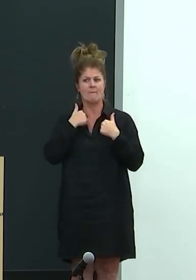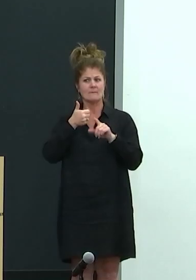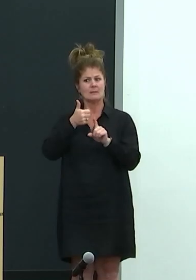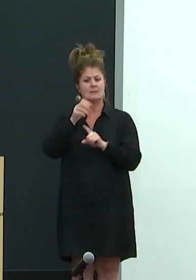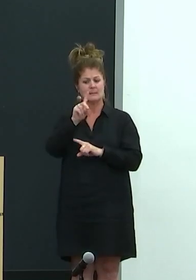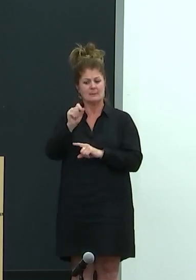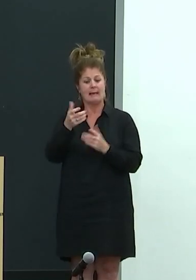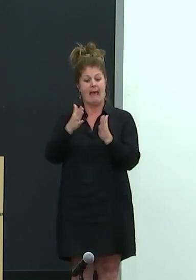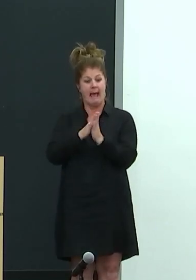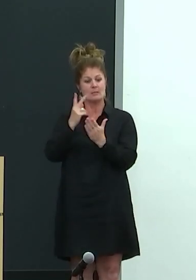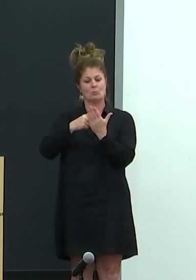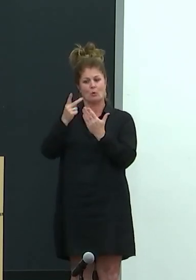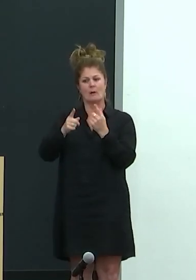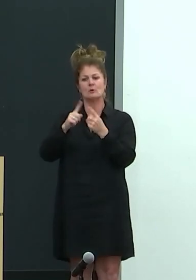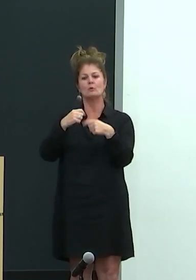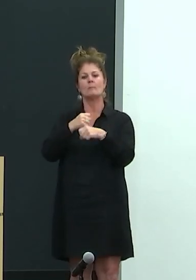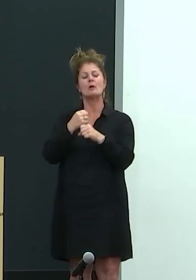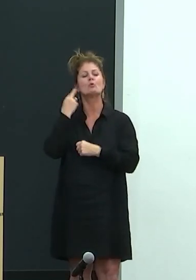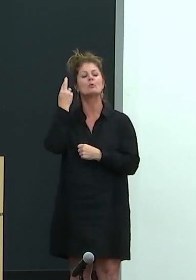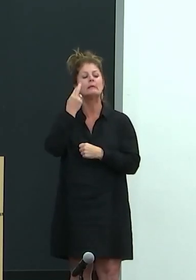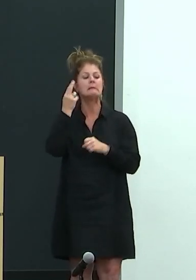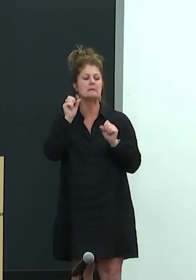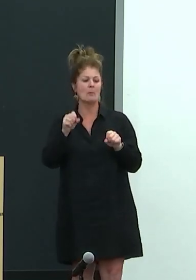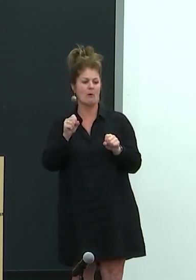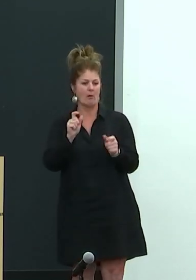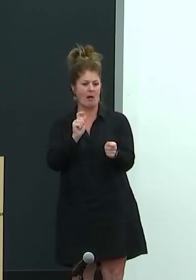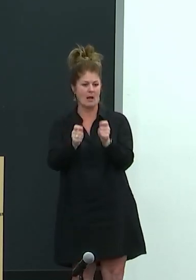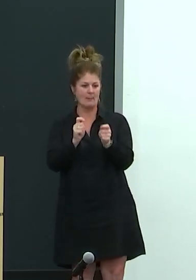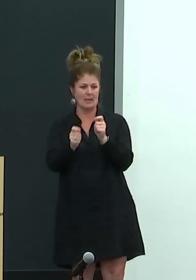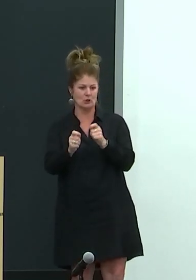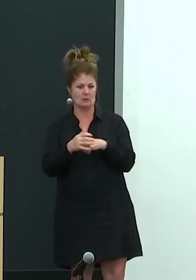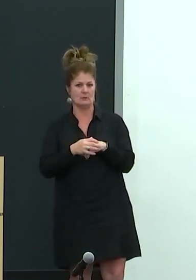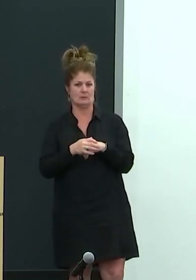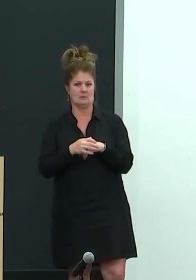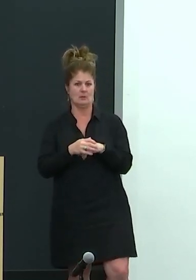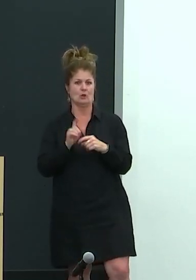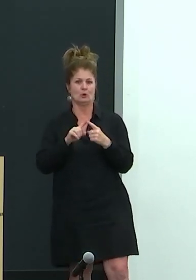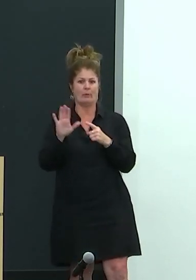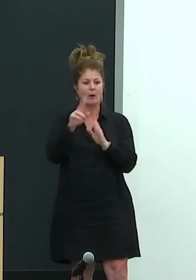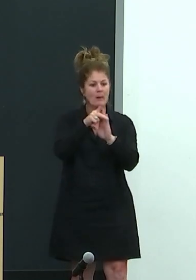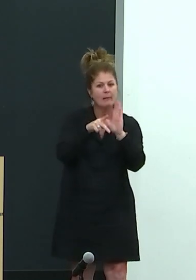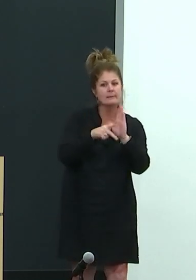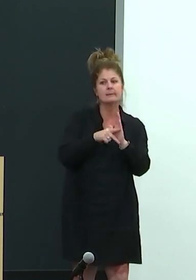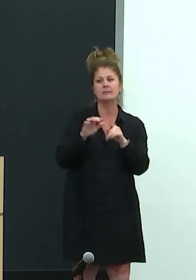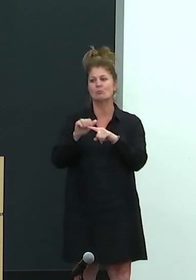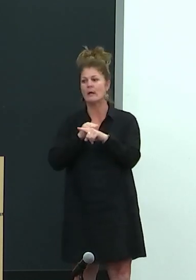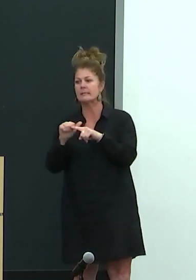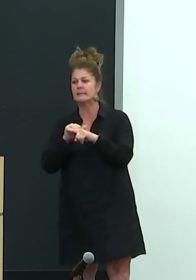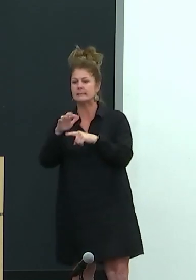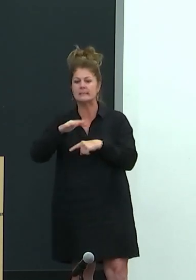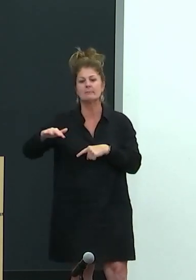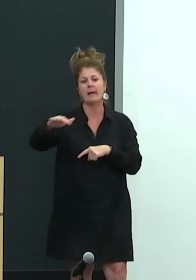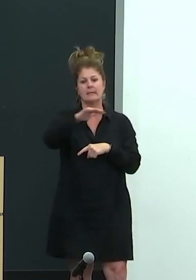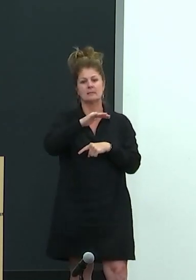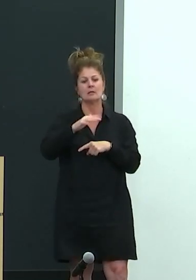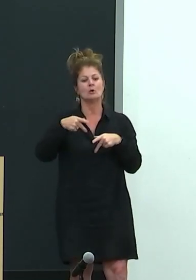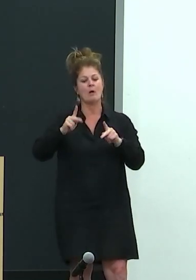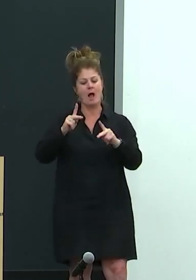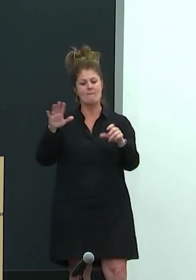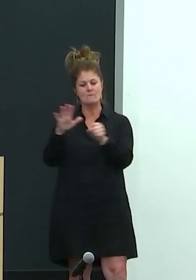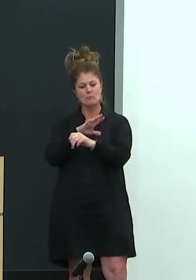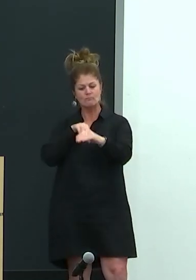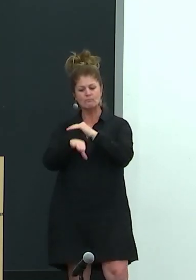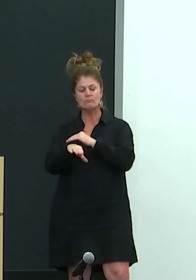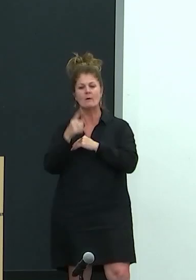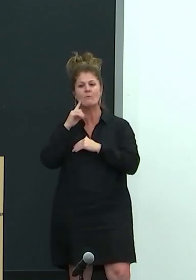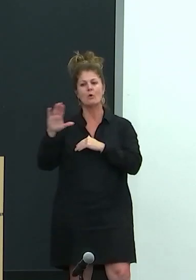reasonable modifications to their policies, practices, or physical space to allow full access to their educational programs and